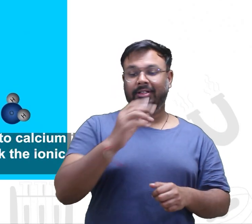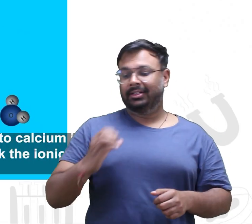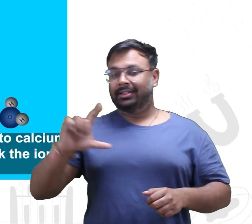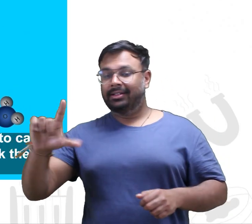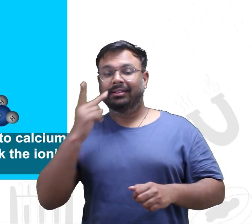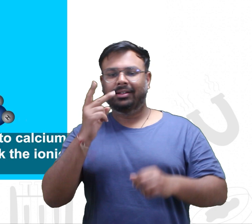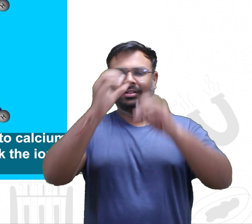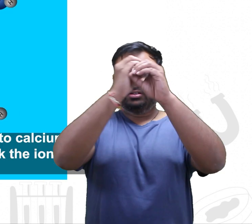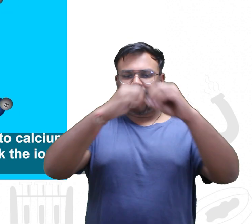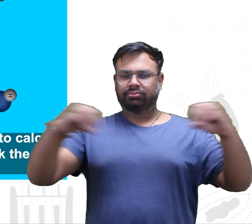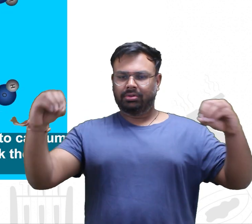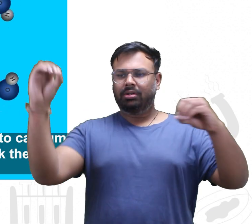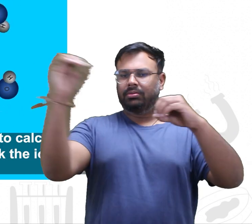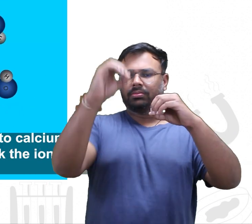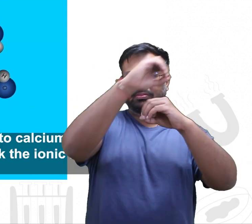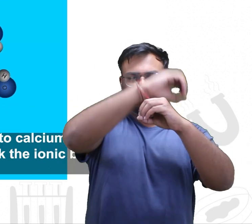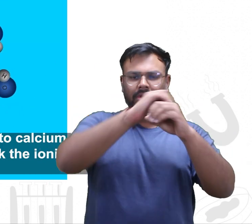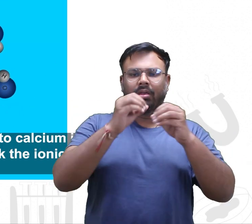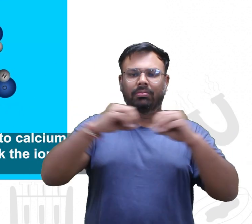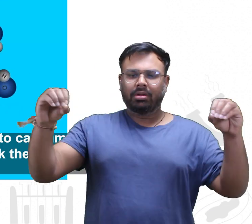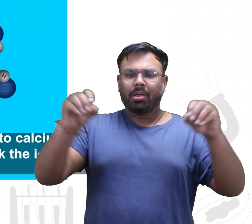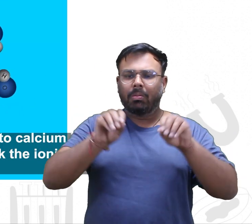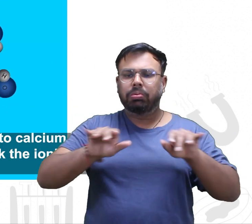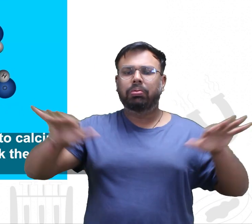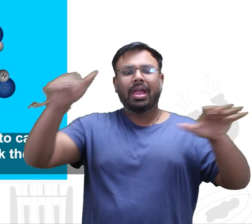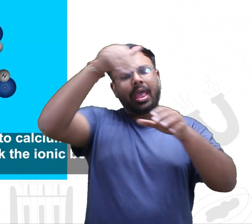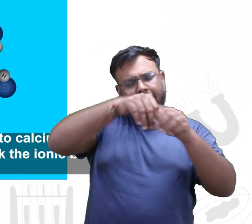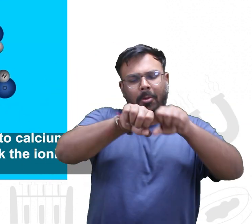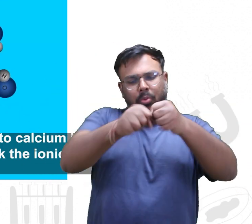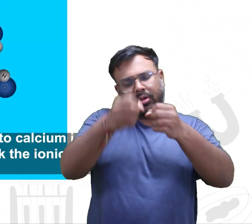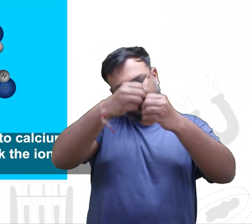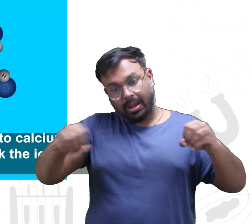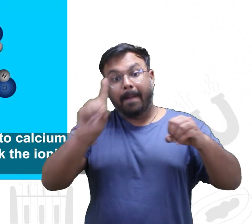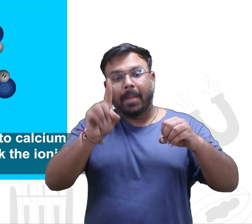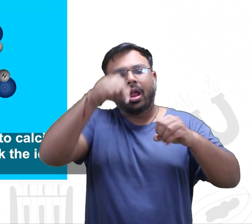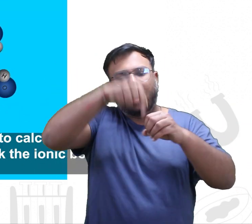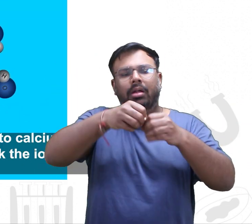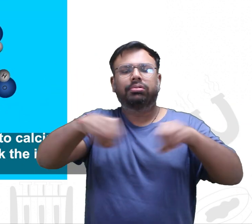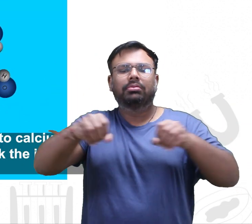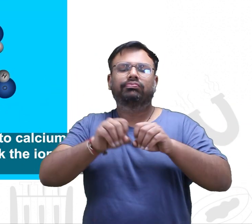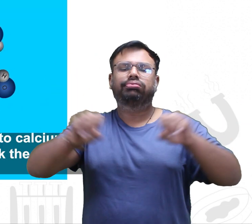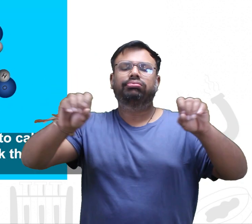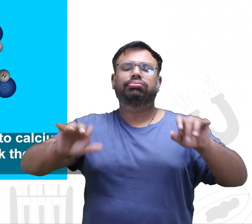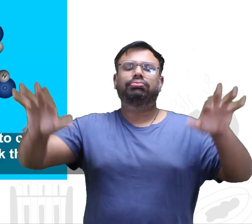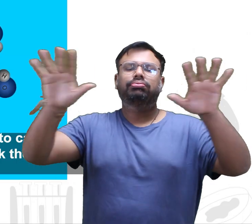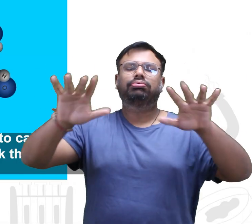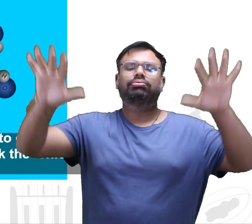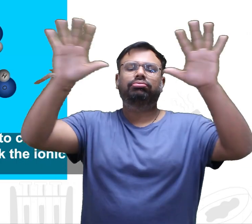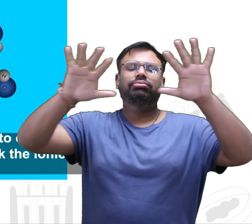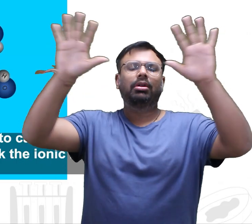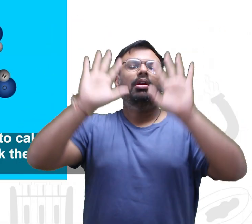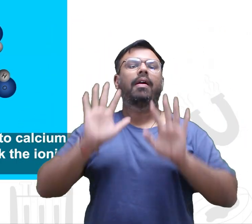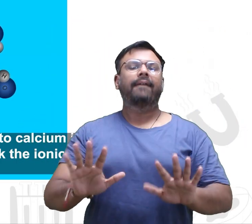is added to water, it dissociates into calcium ion and chloride ion. The dissociation requires energy to break